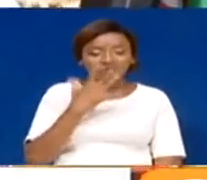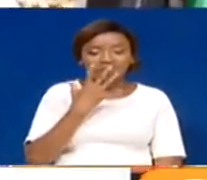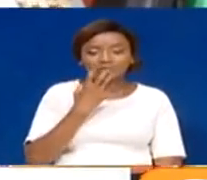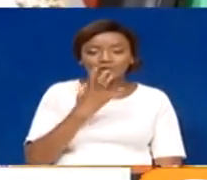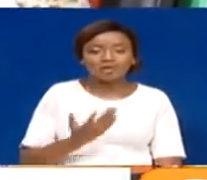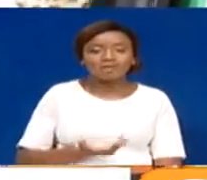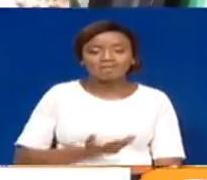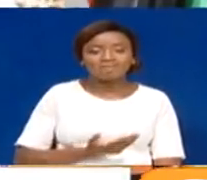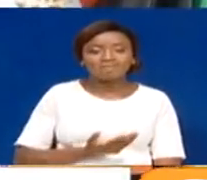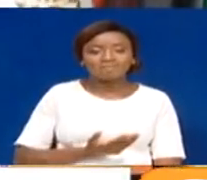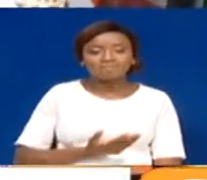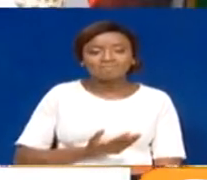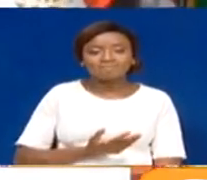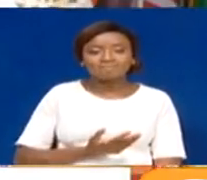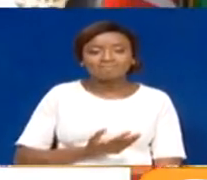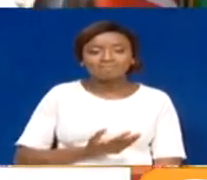that